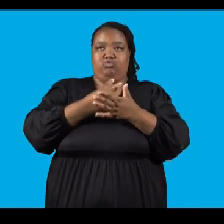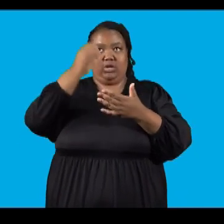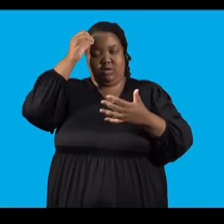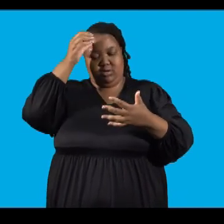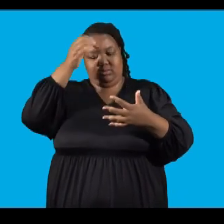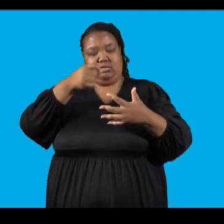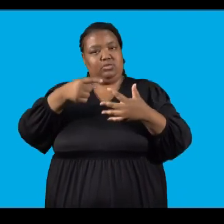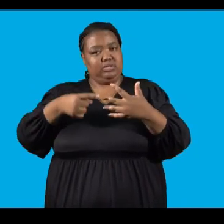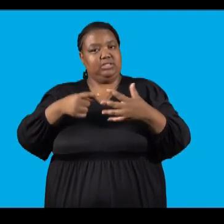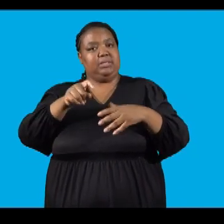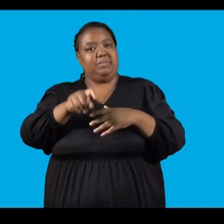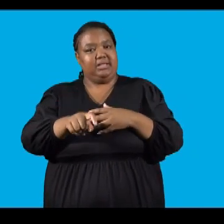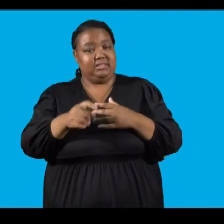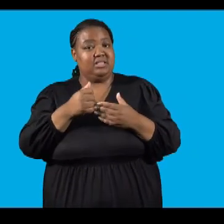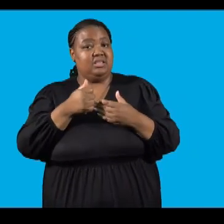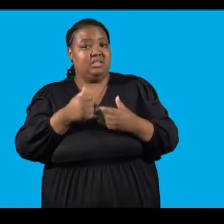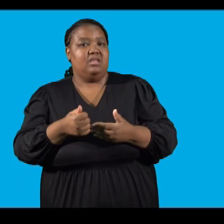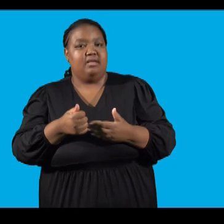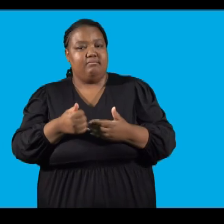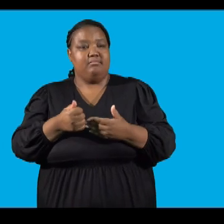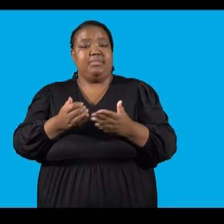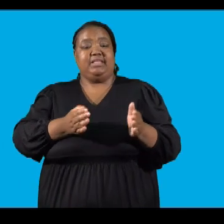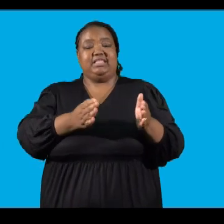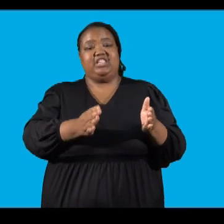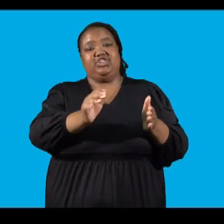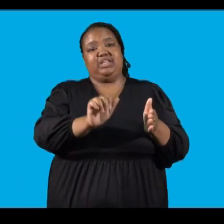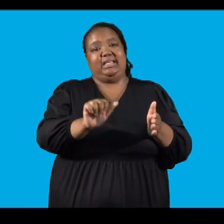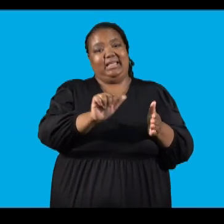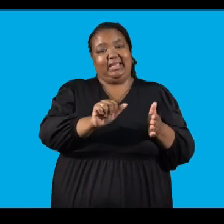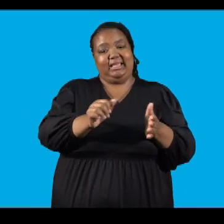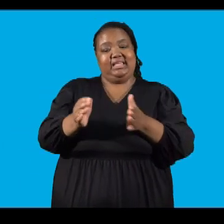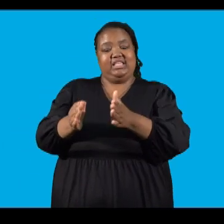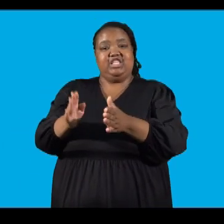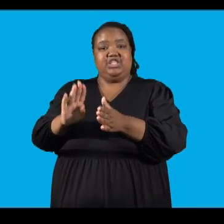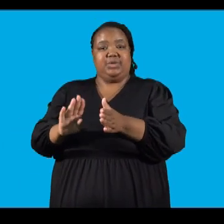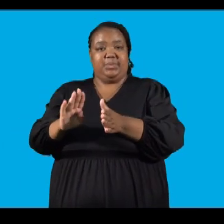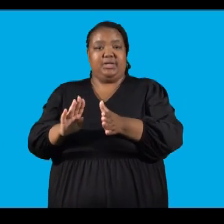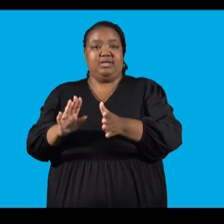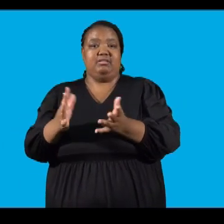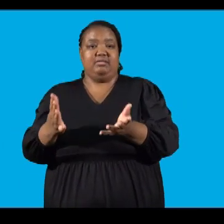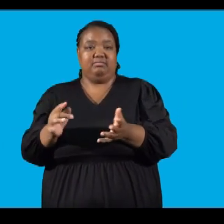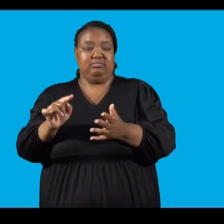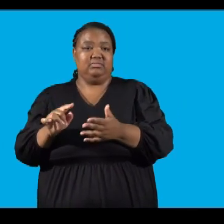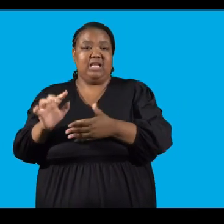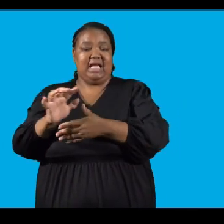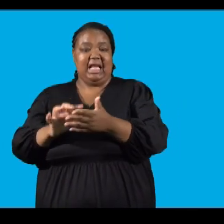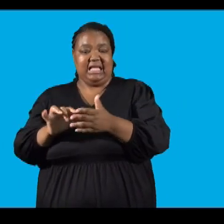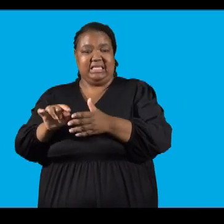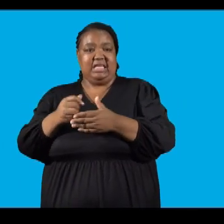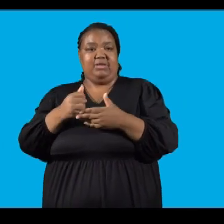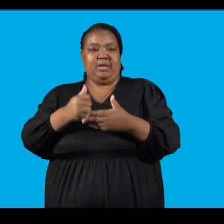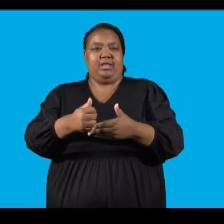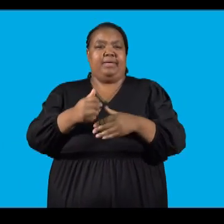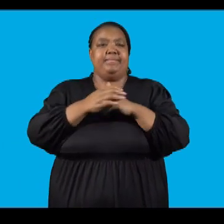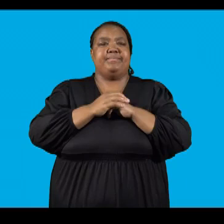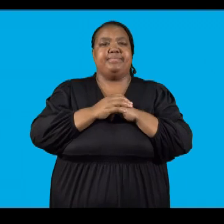familiarize ourselves with these concepts. They help us in our section A, section B, and even in